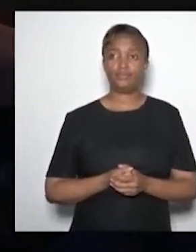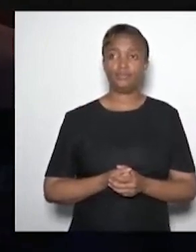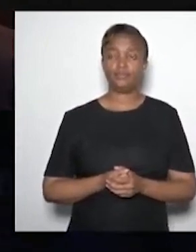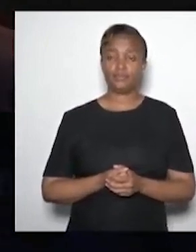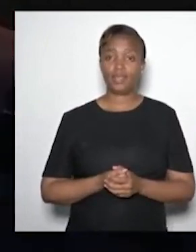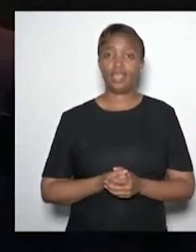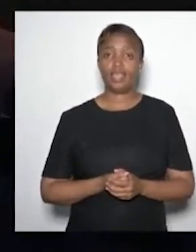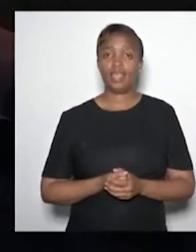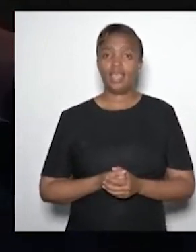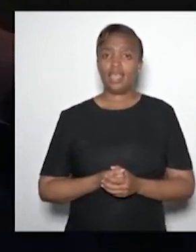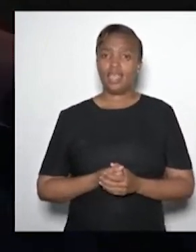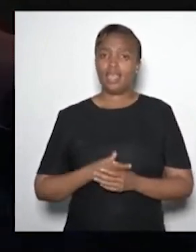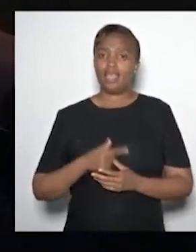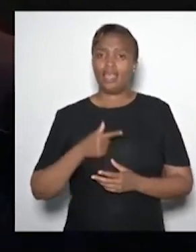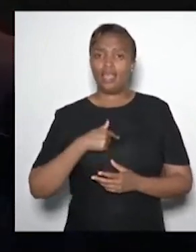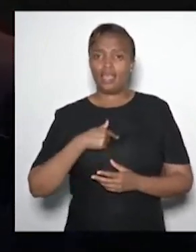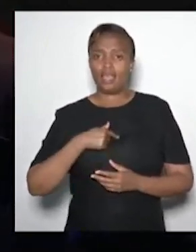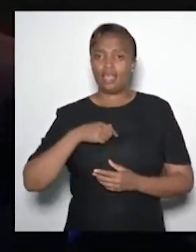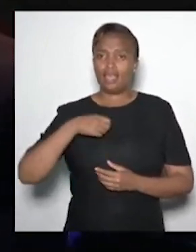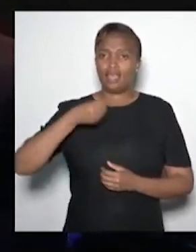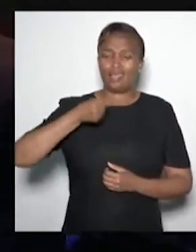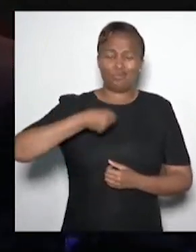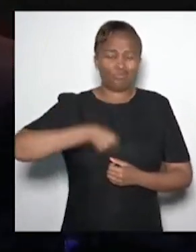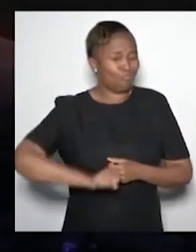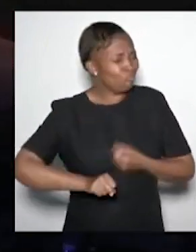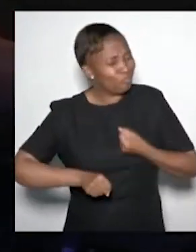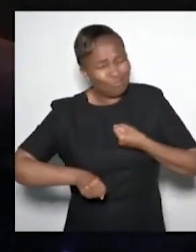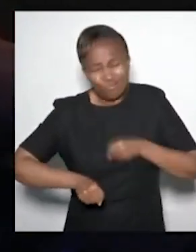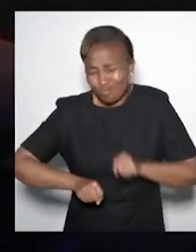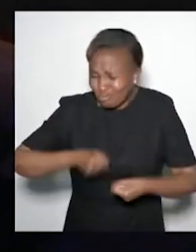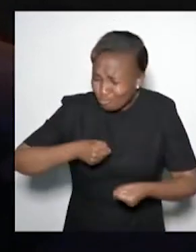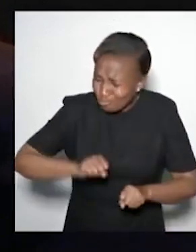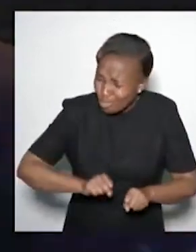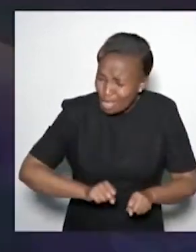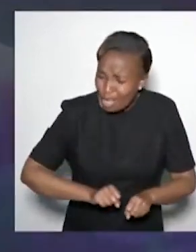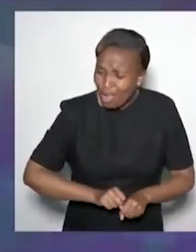I am struggling, Kalitosale Lili won.